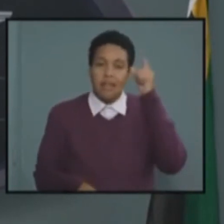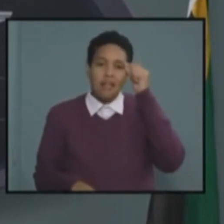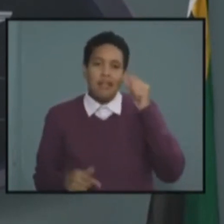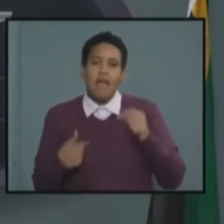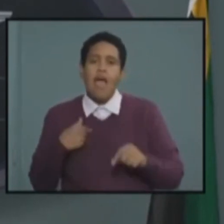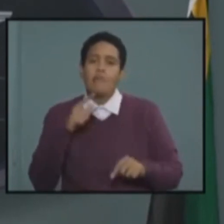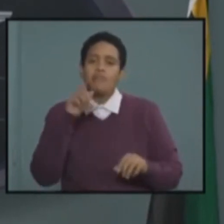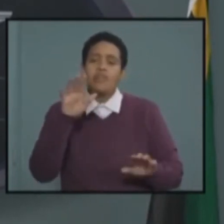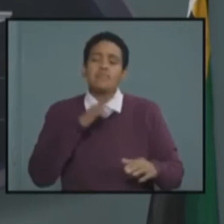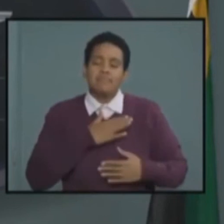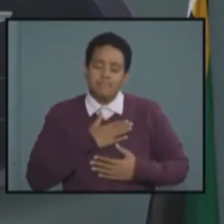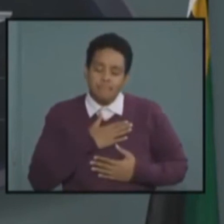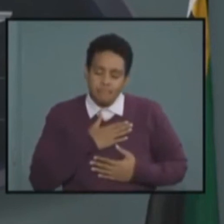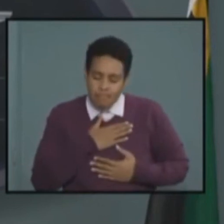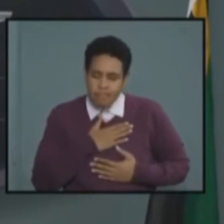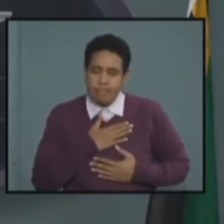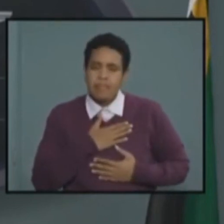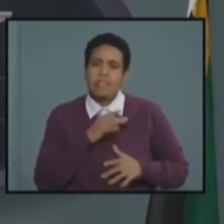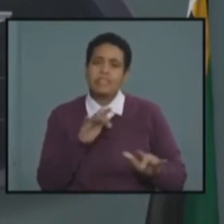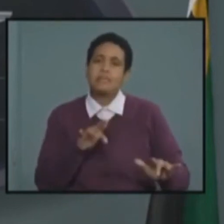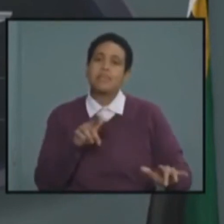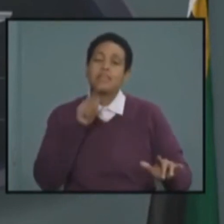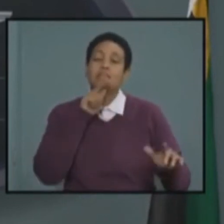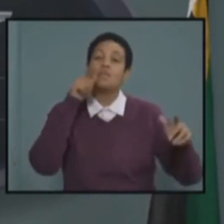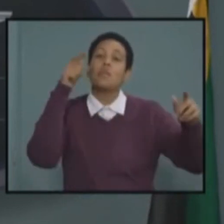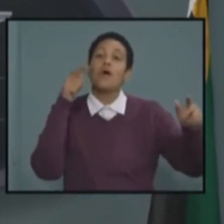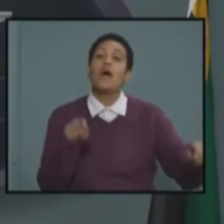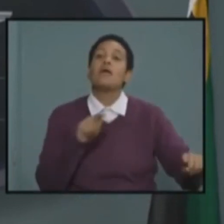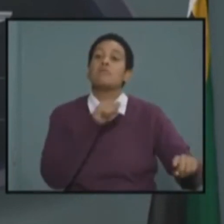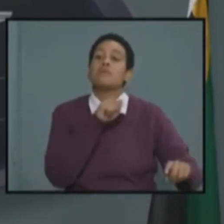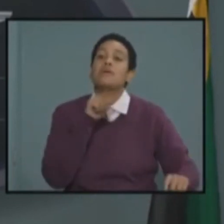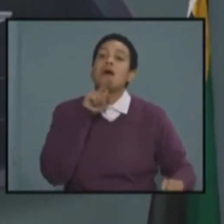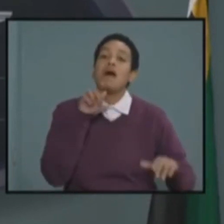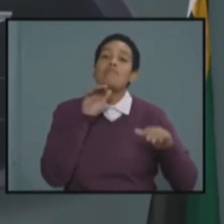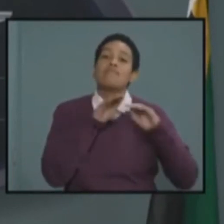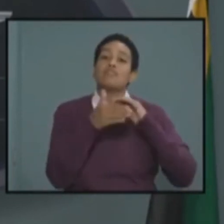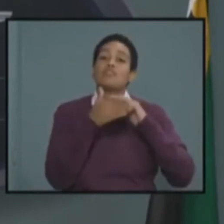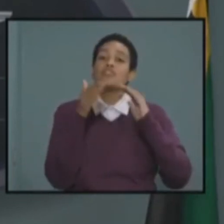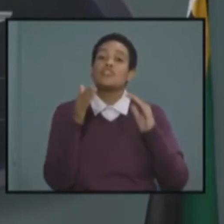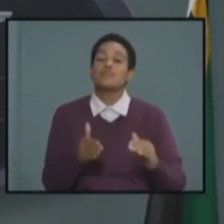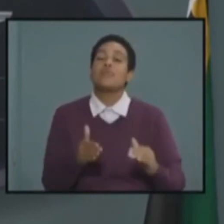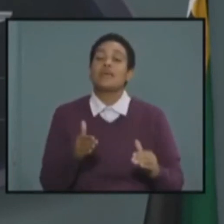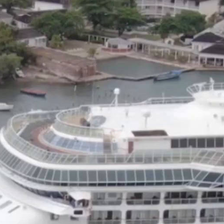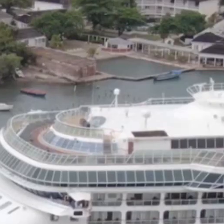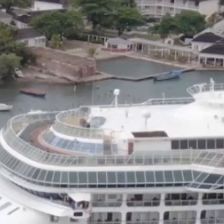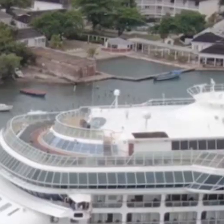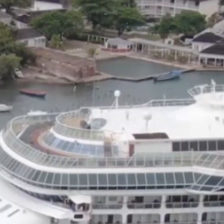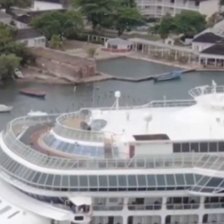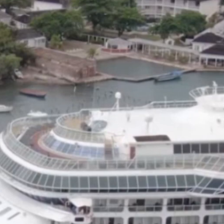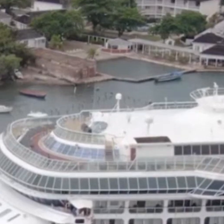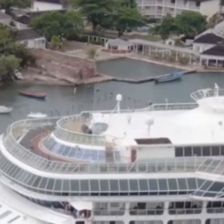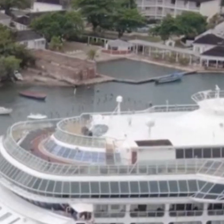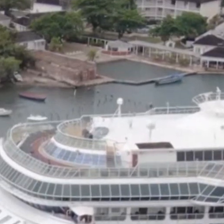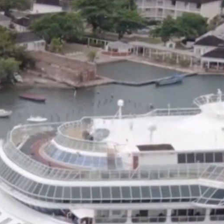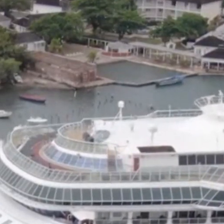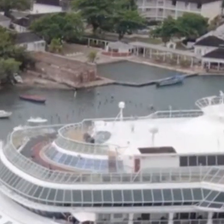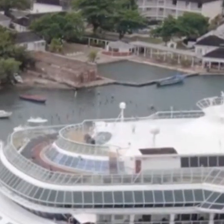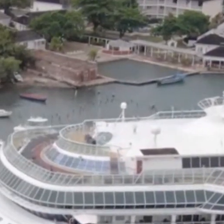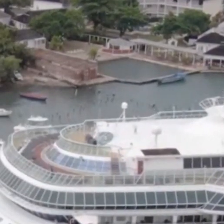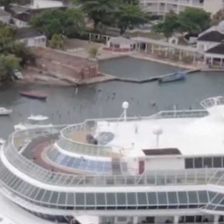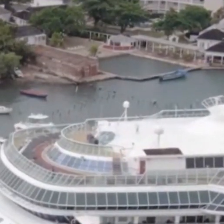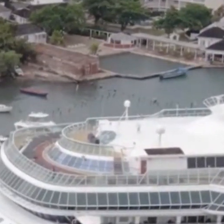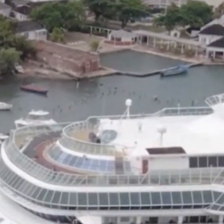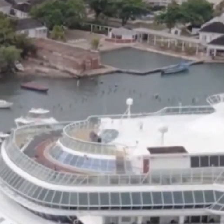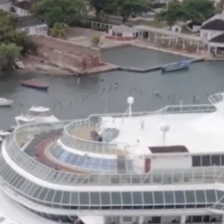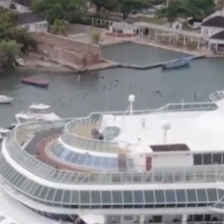sympathetic to the case of the Jamaicans overseas. Javon Keyes,